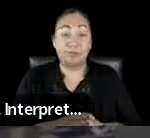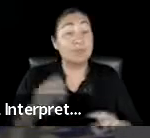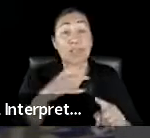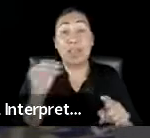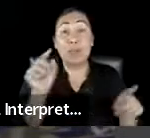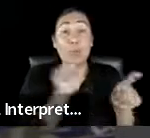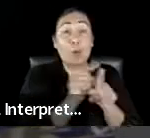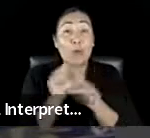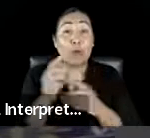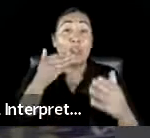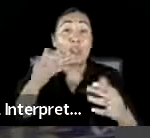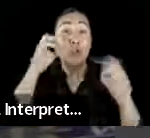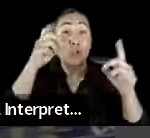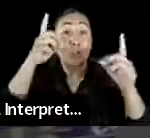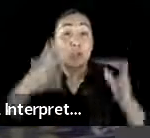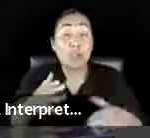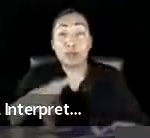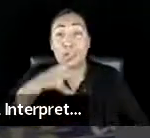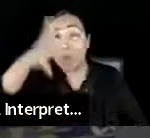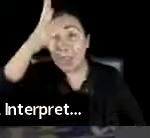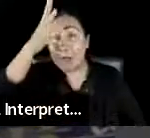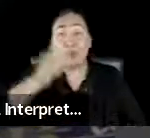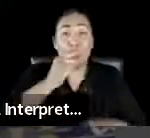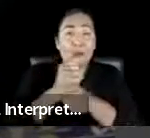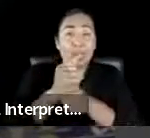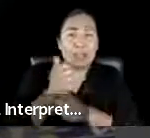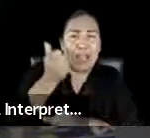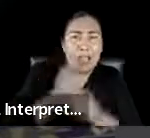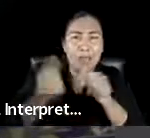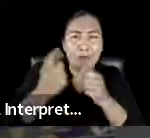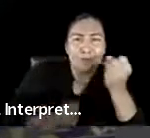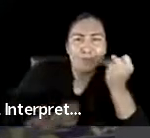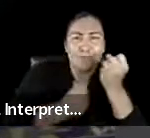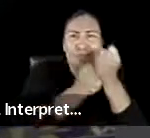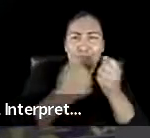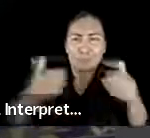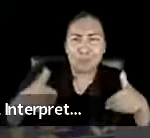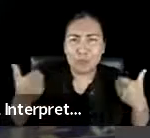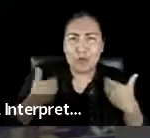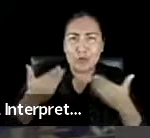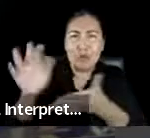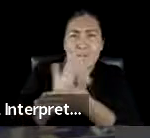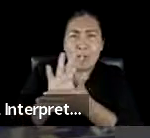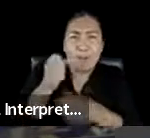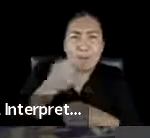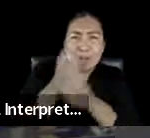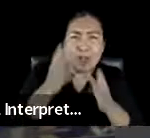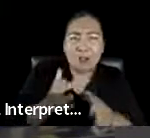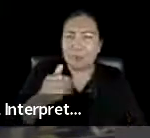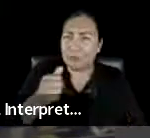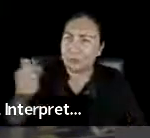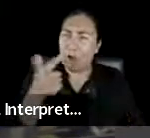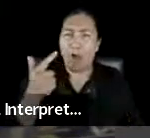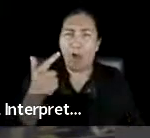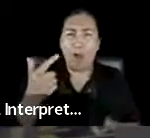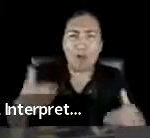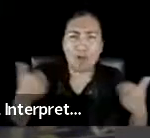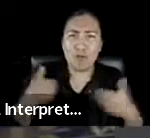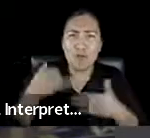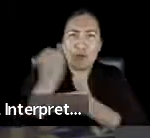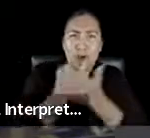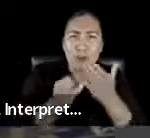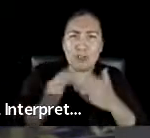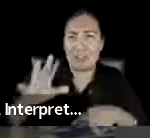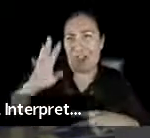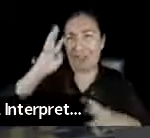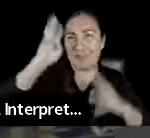And thank you to the educators, the parents, the guardians, and everyone who supported these youth filmmakers and all of the youth artists in their creative